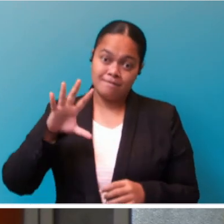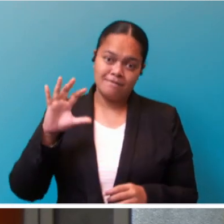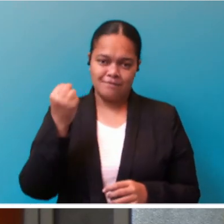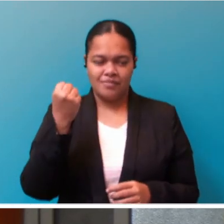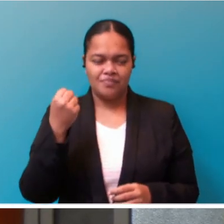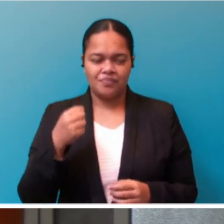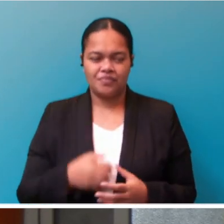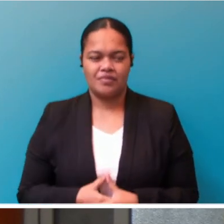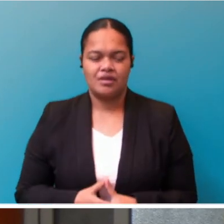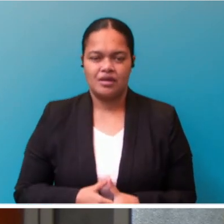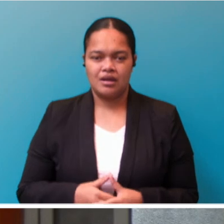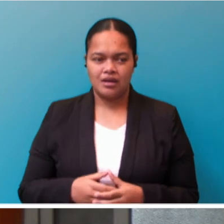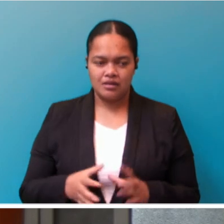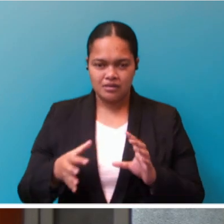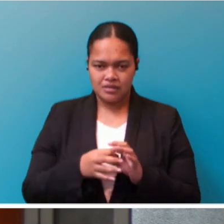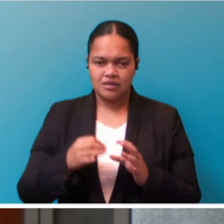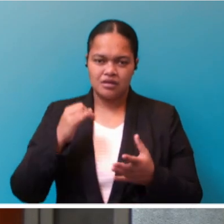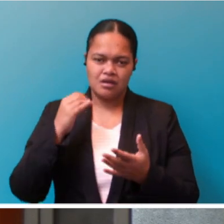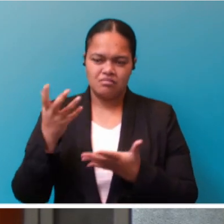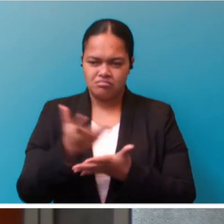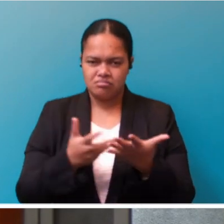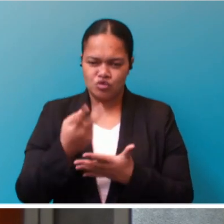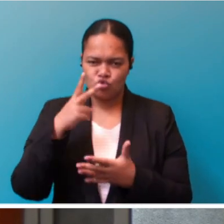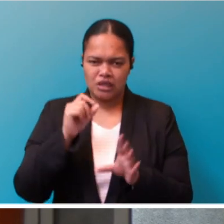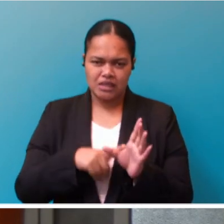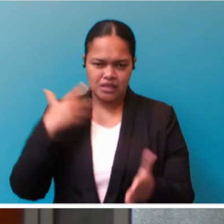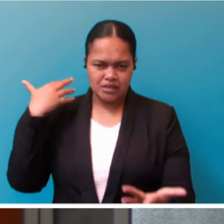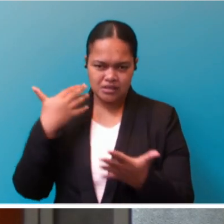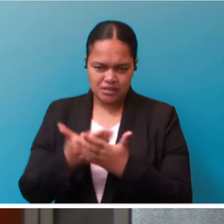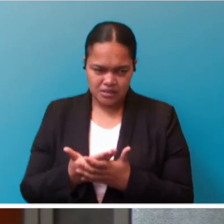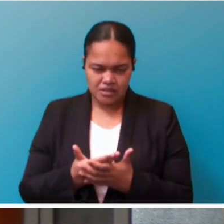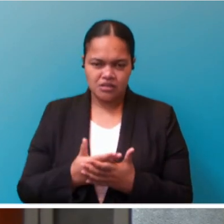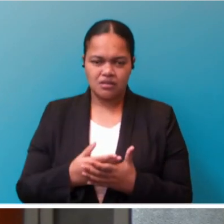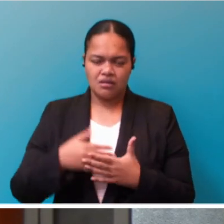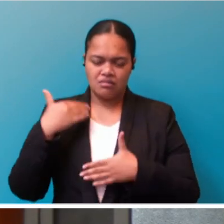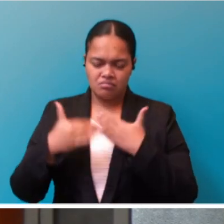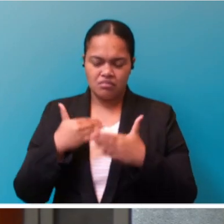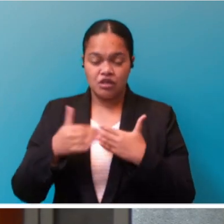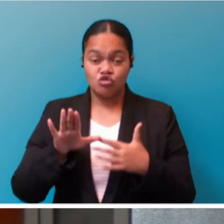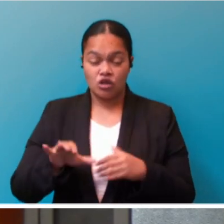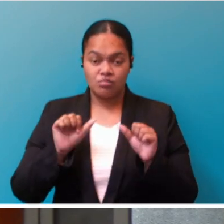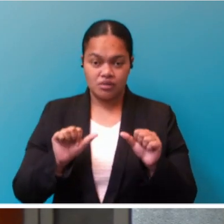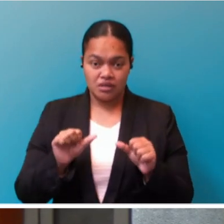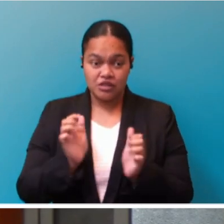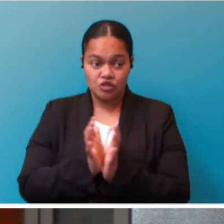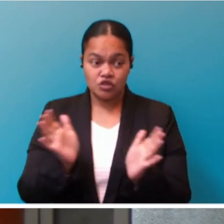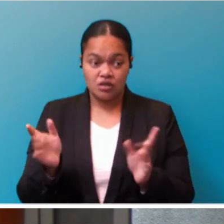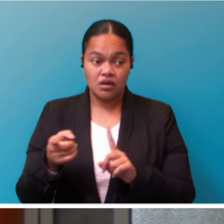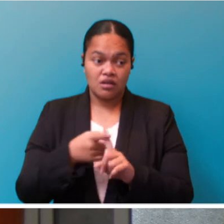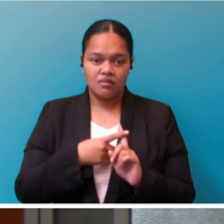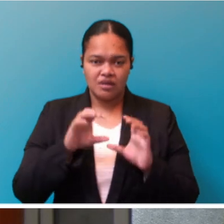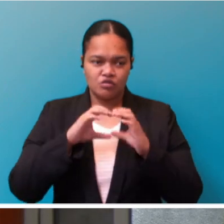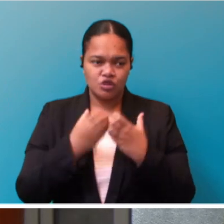first multilateral anti-crime treaty in over 20 years and harmonizes child protection. UN General Assembly adopted it on Christmas